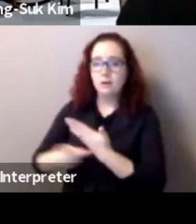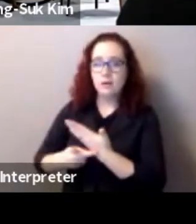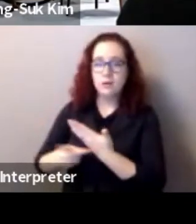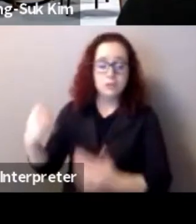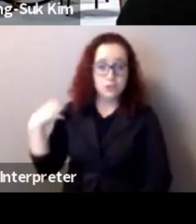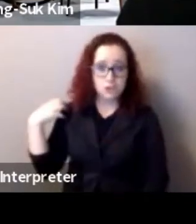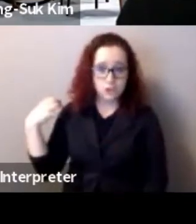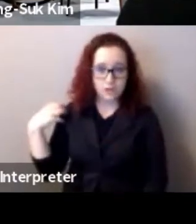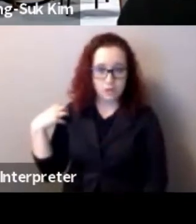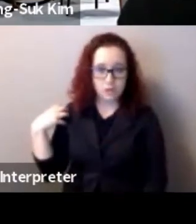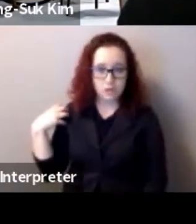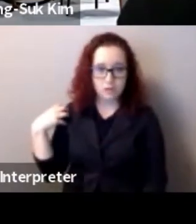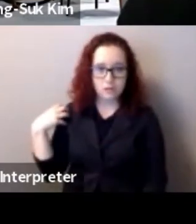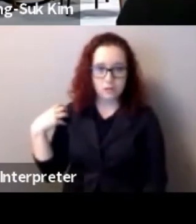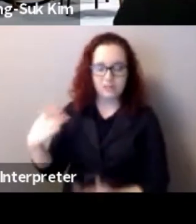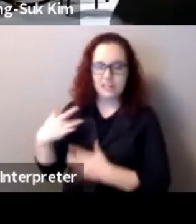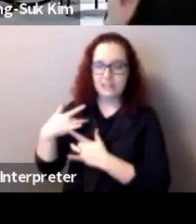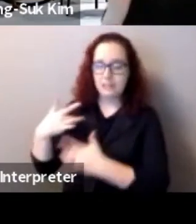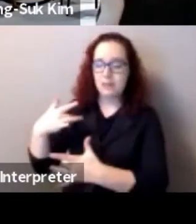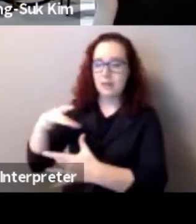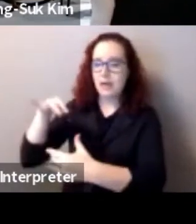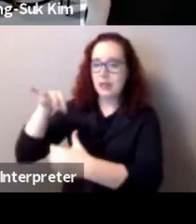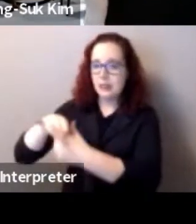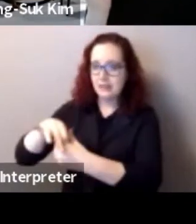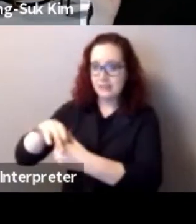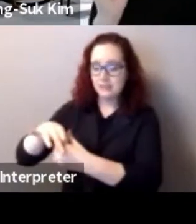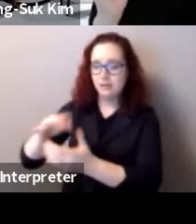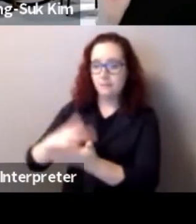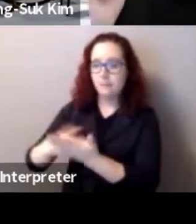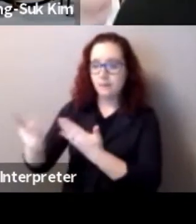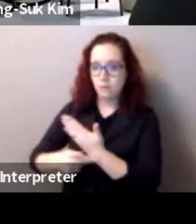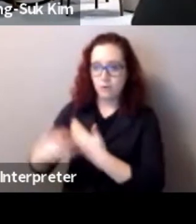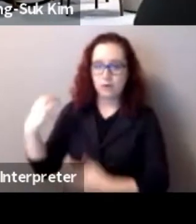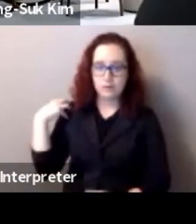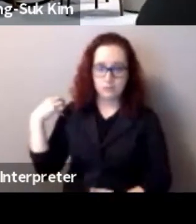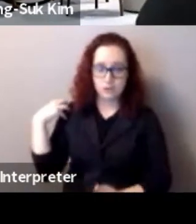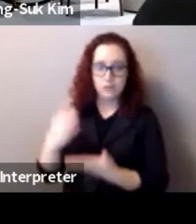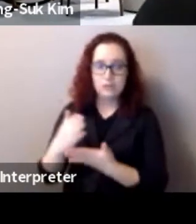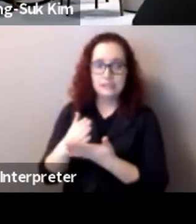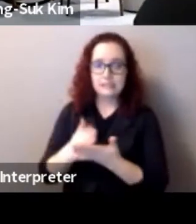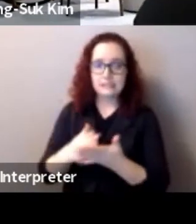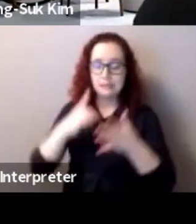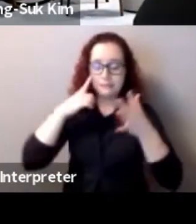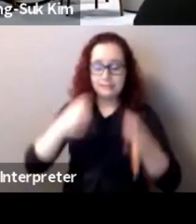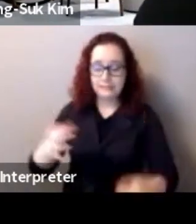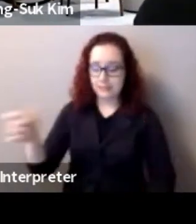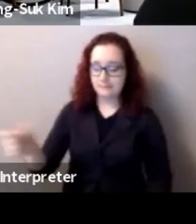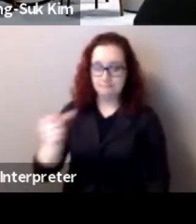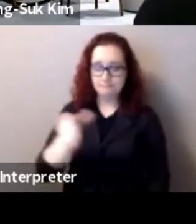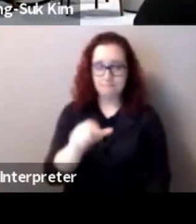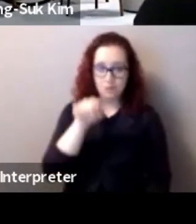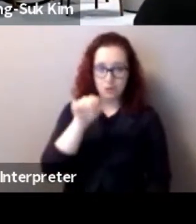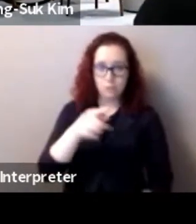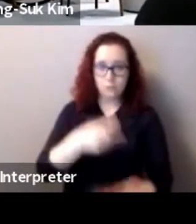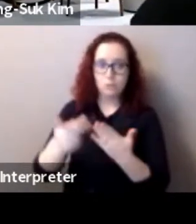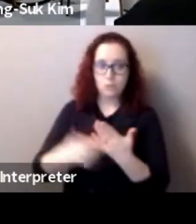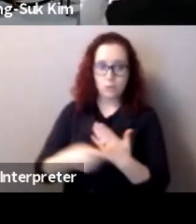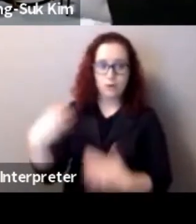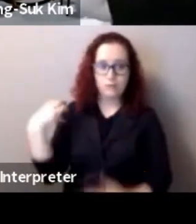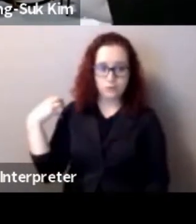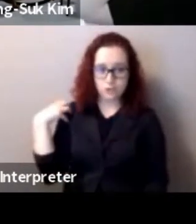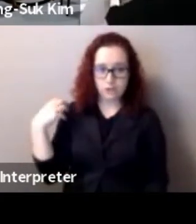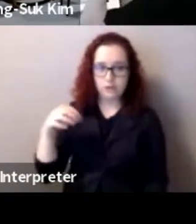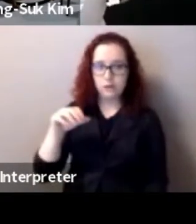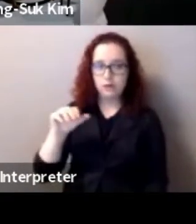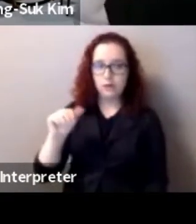chair. Most of the time, that's an elected program chair, although there are a handful of SIGs that actually appoint their program chairs. AERA's